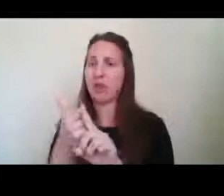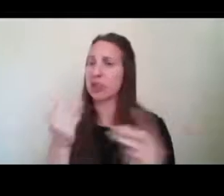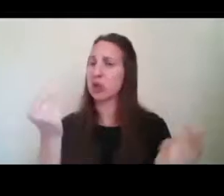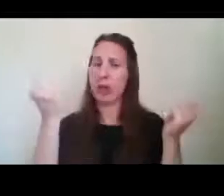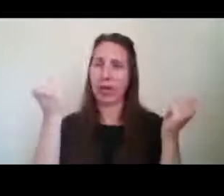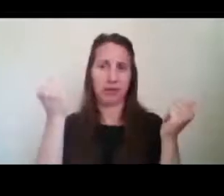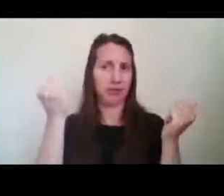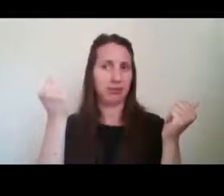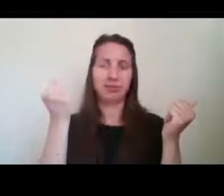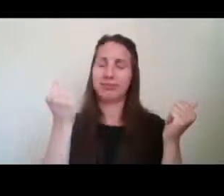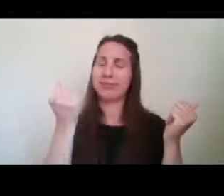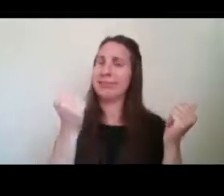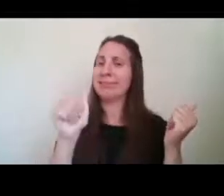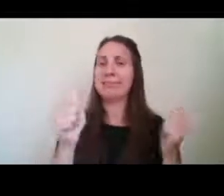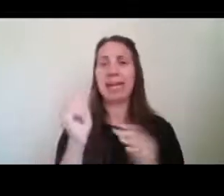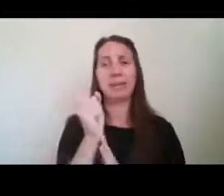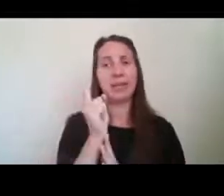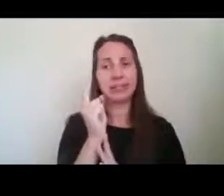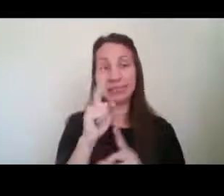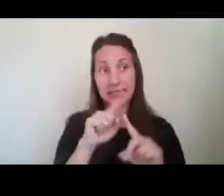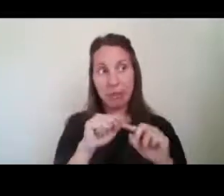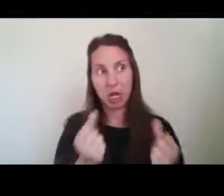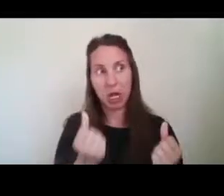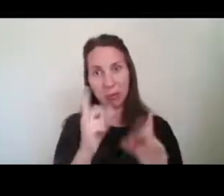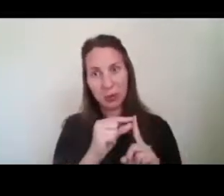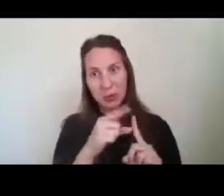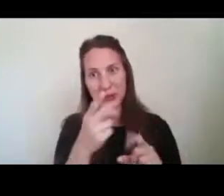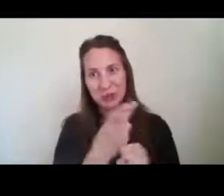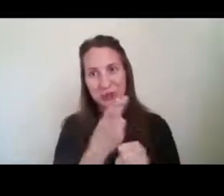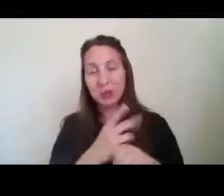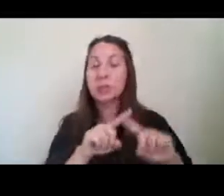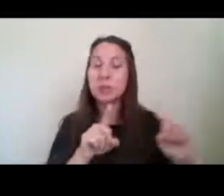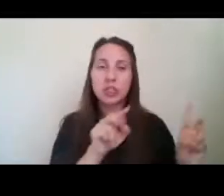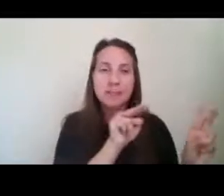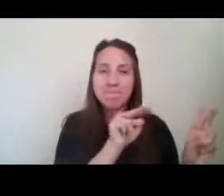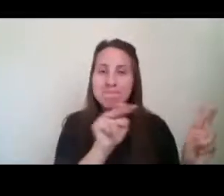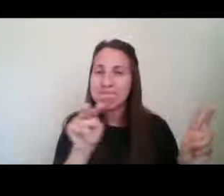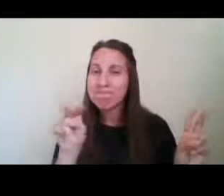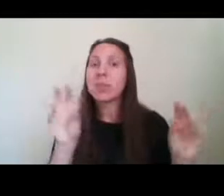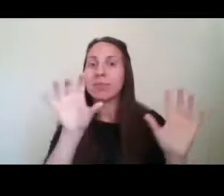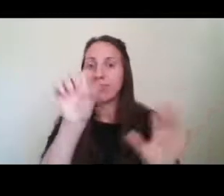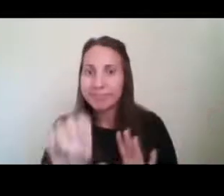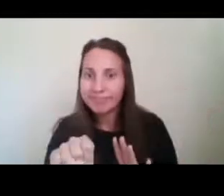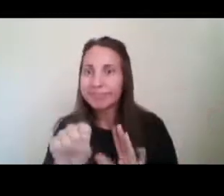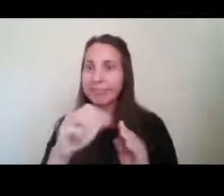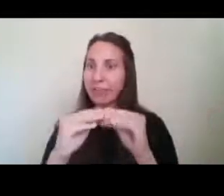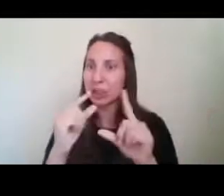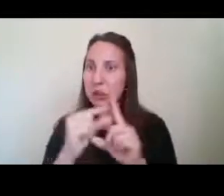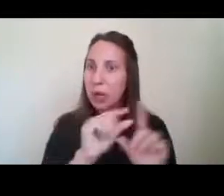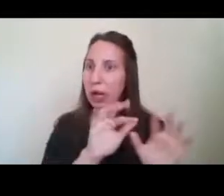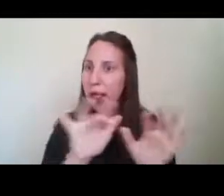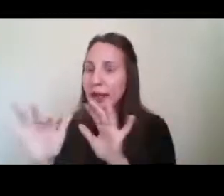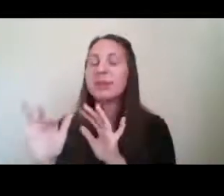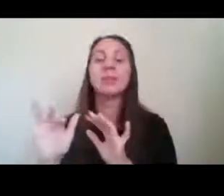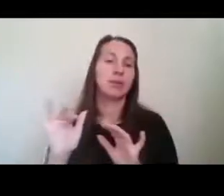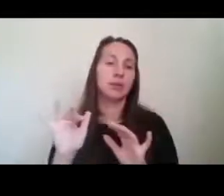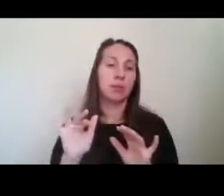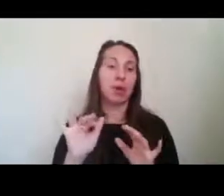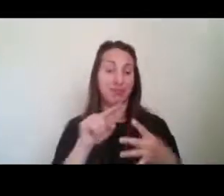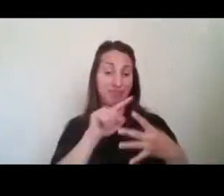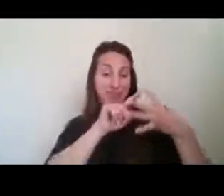just comb through it and just make sure all of those pieces are there, and you're ready to go, and you have a